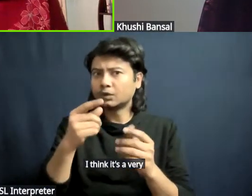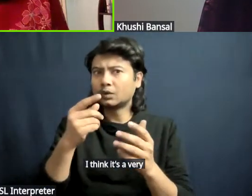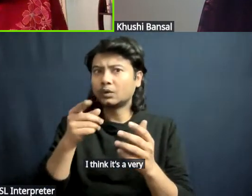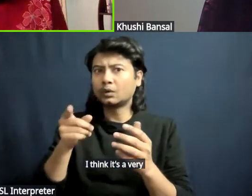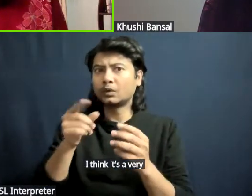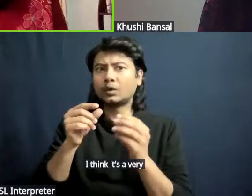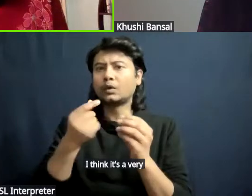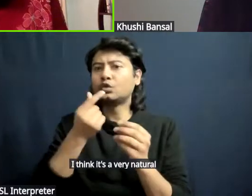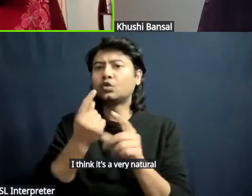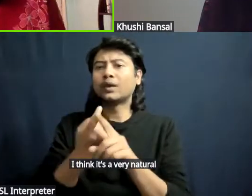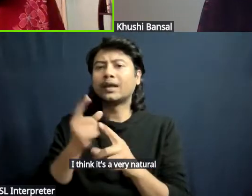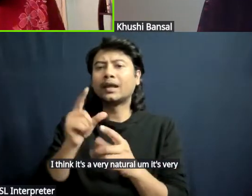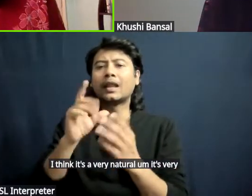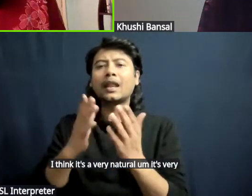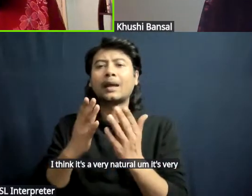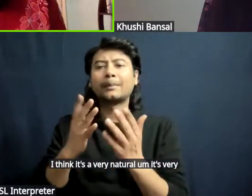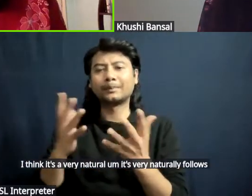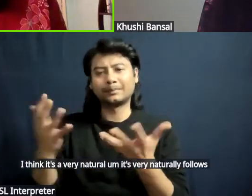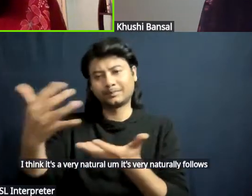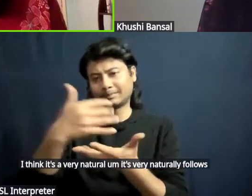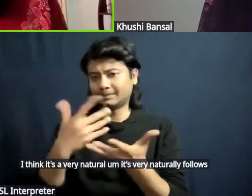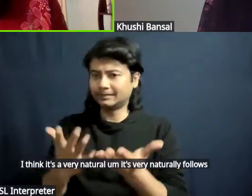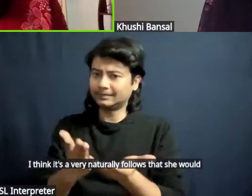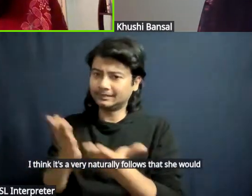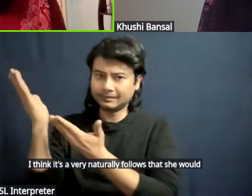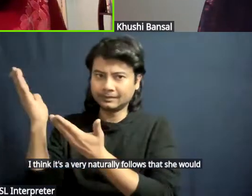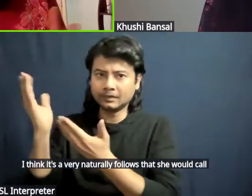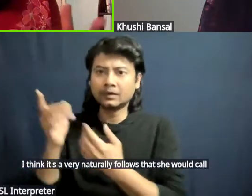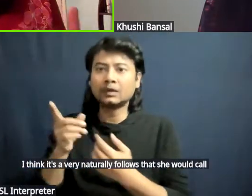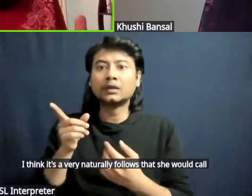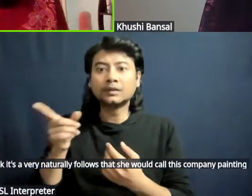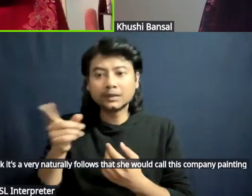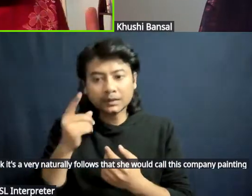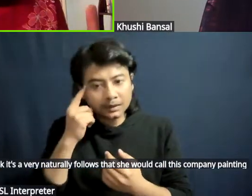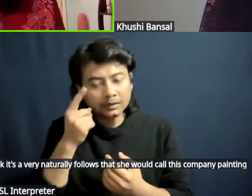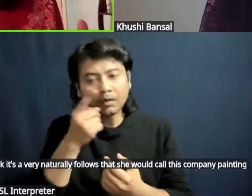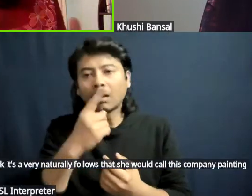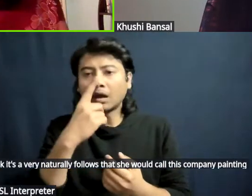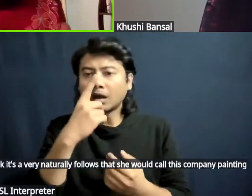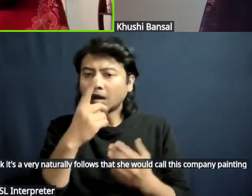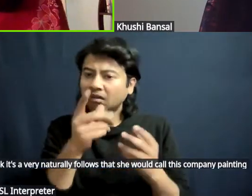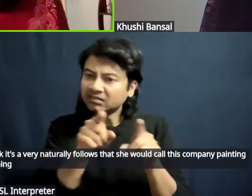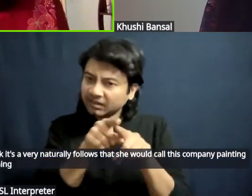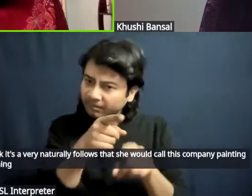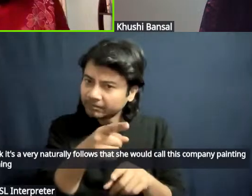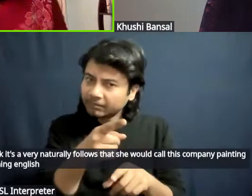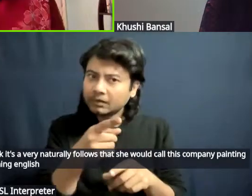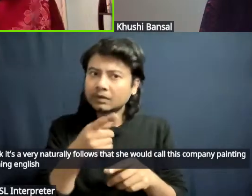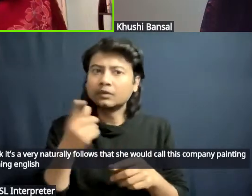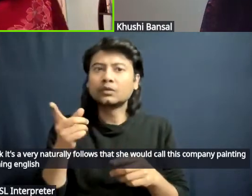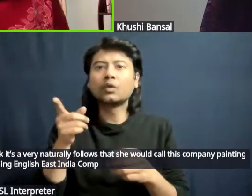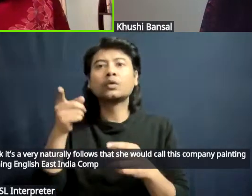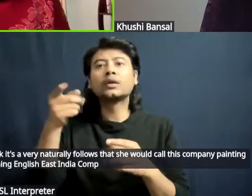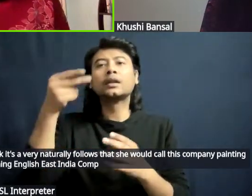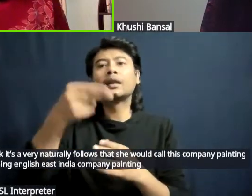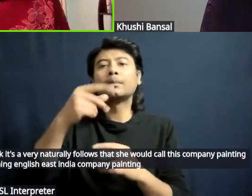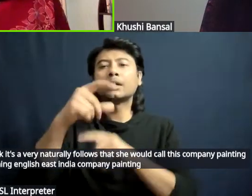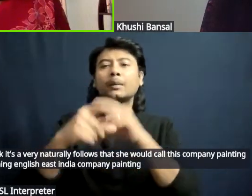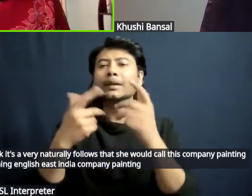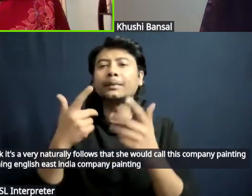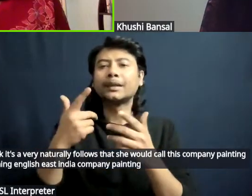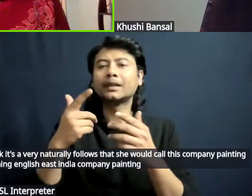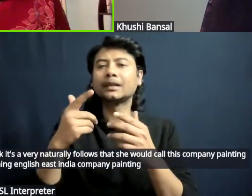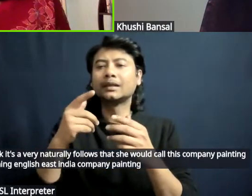it very naturally follows that she would call this company painting, meaning English East India Company painting.